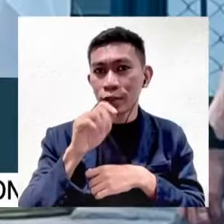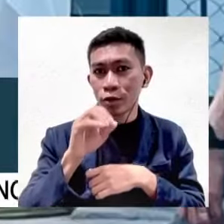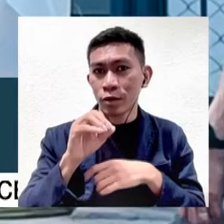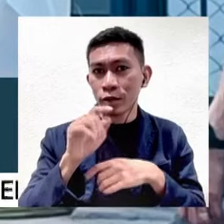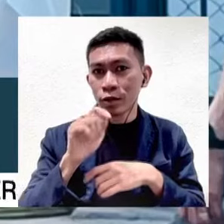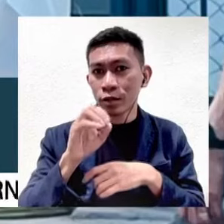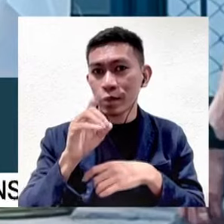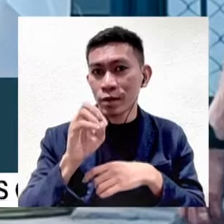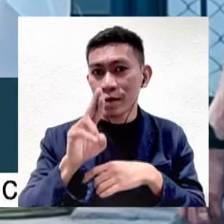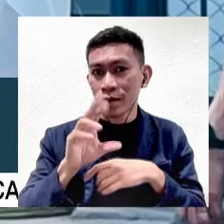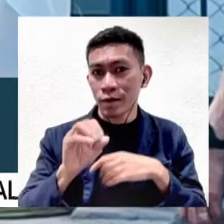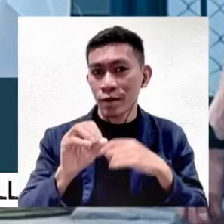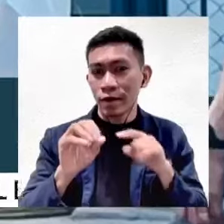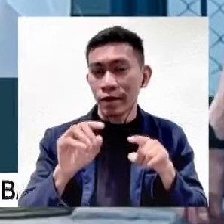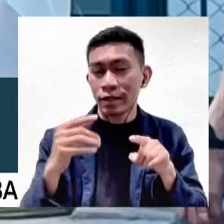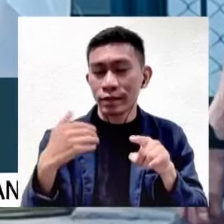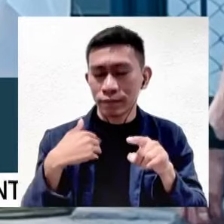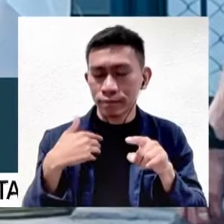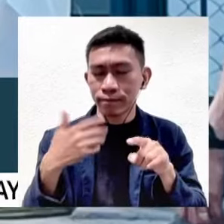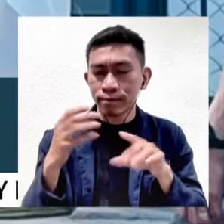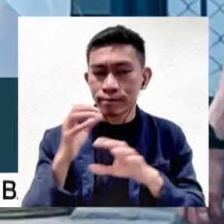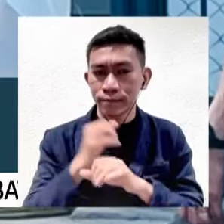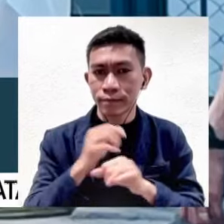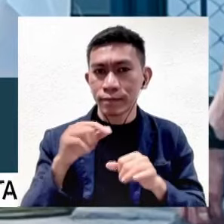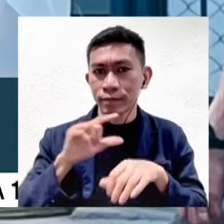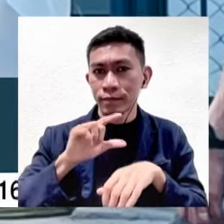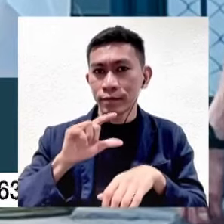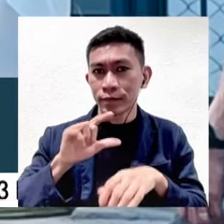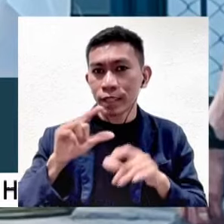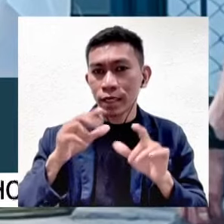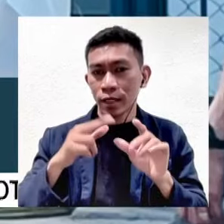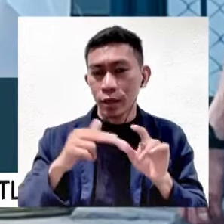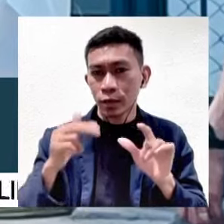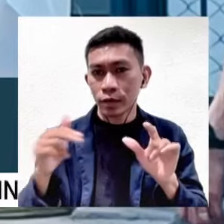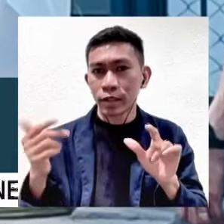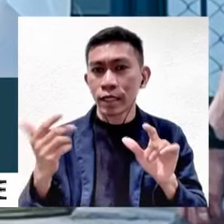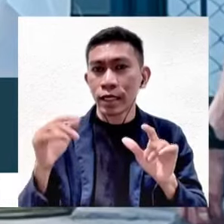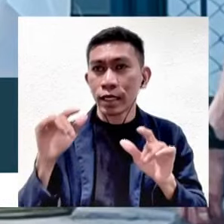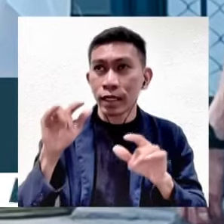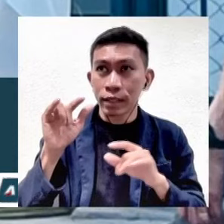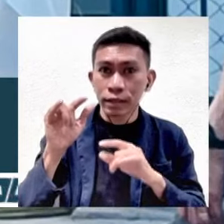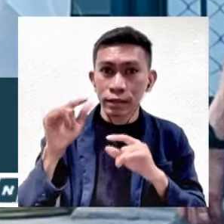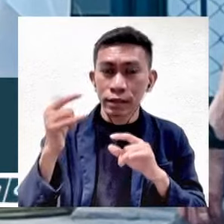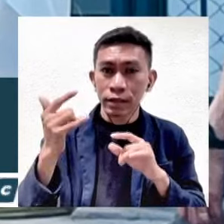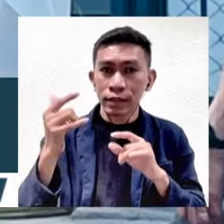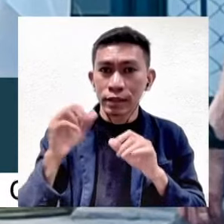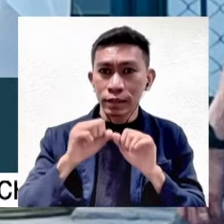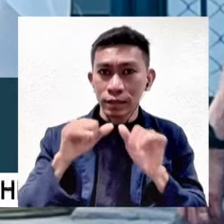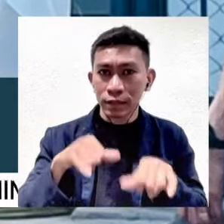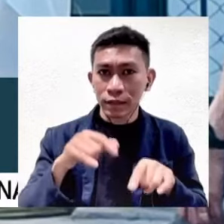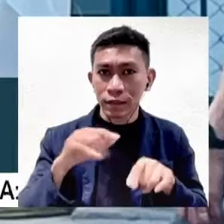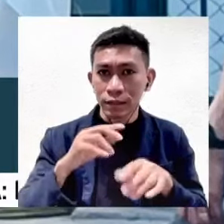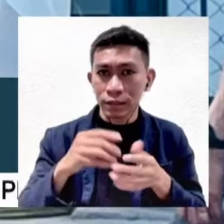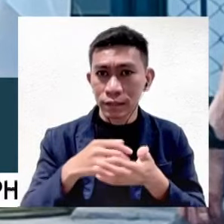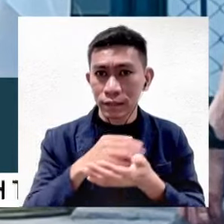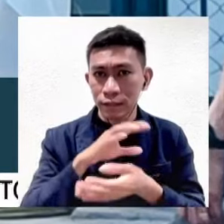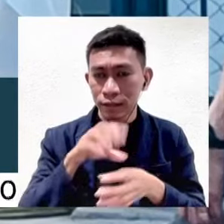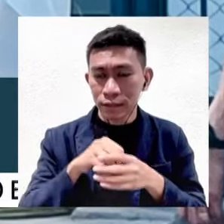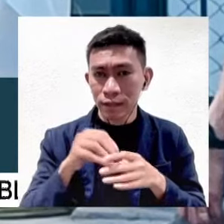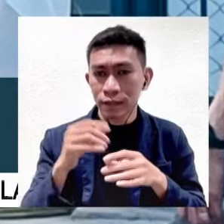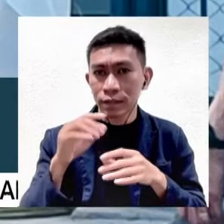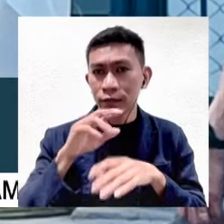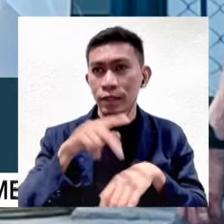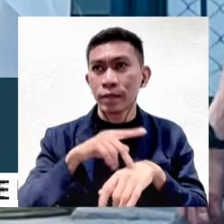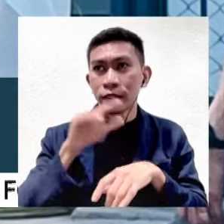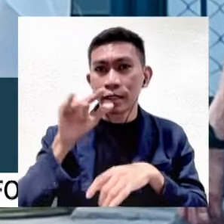Station here in San Fernando City in La Union. The air surveillance radar system is part of the Philippine Air Force's radar